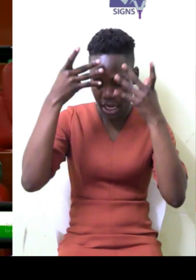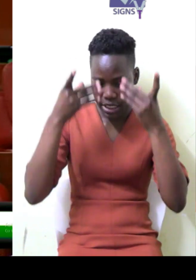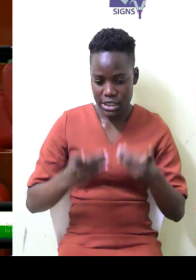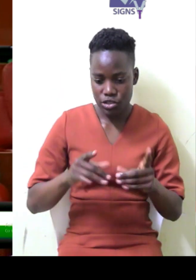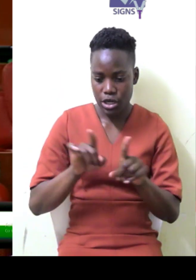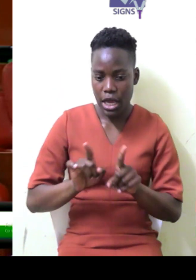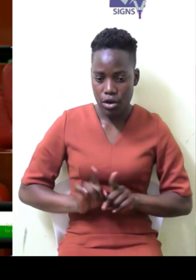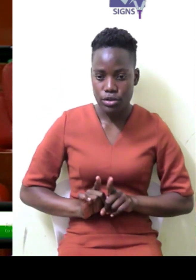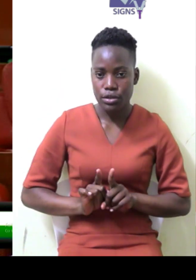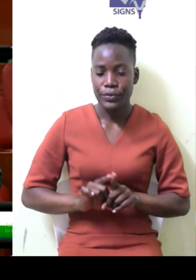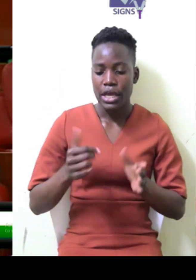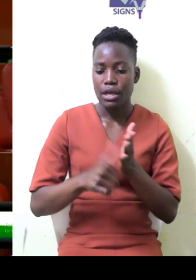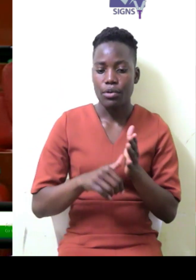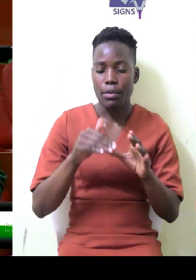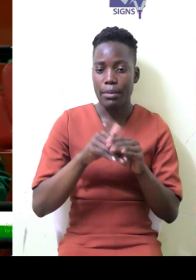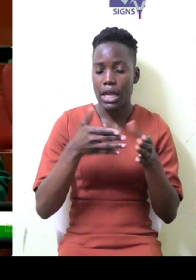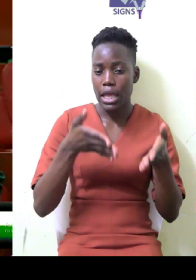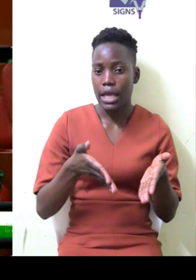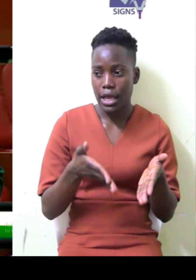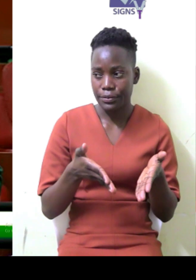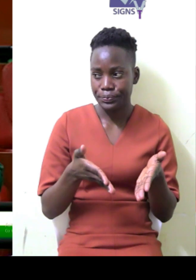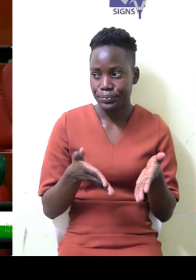And the elephant in the house is